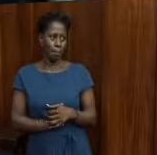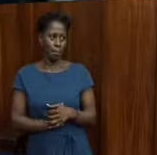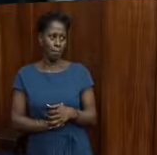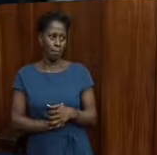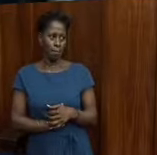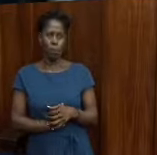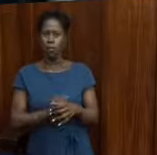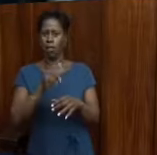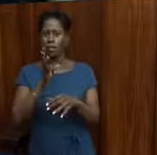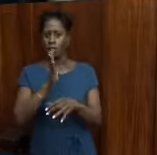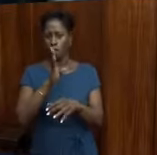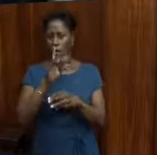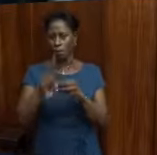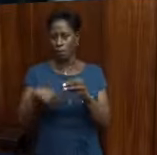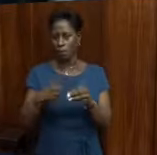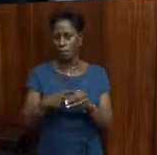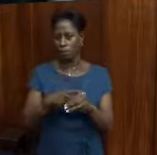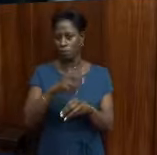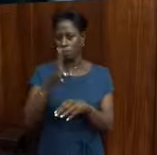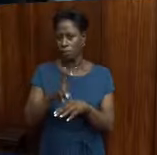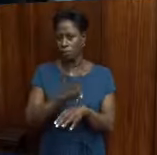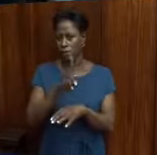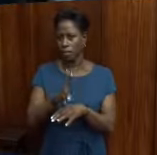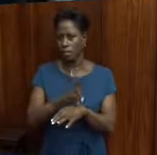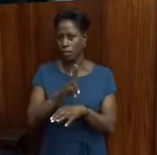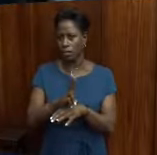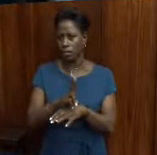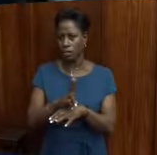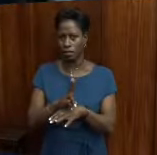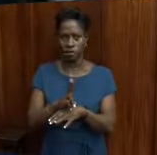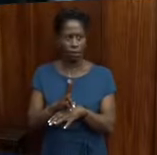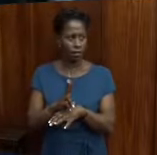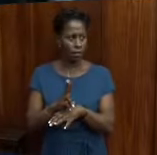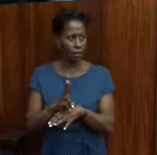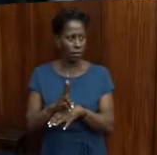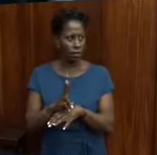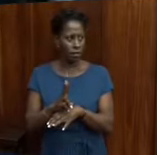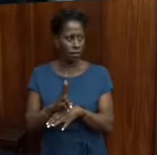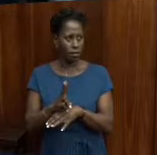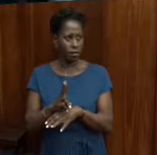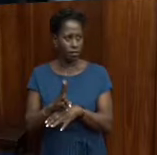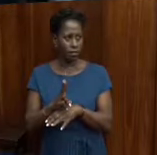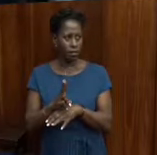Using renewable energy technology and modern equipment in the Southeast.